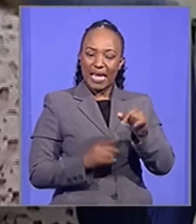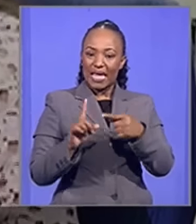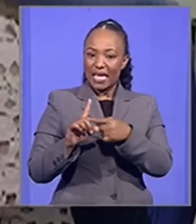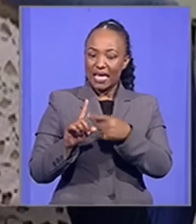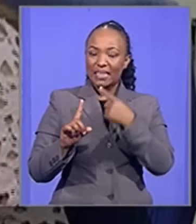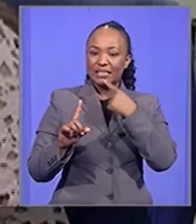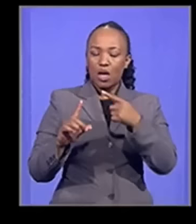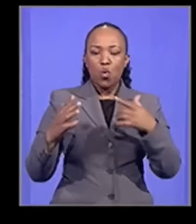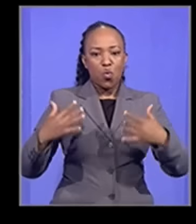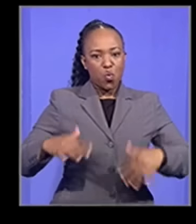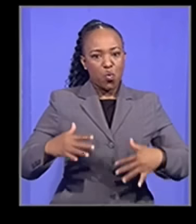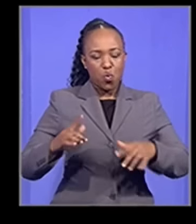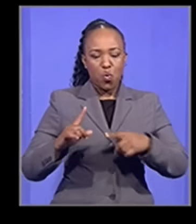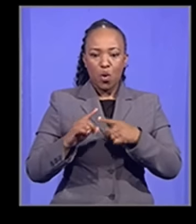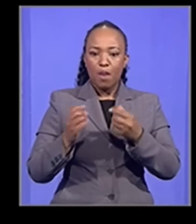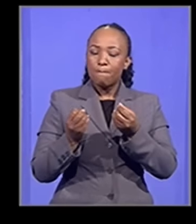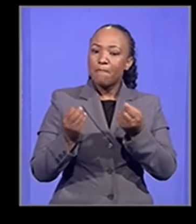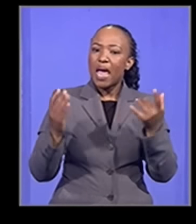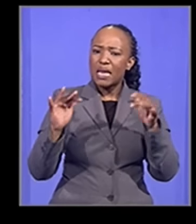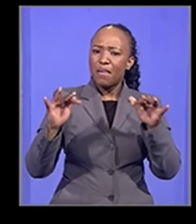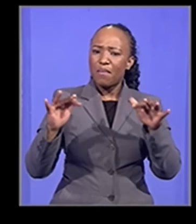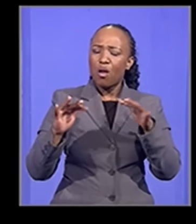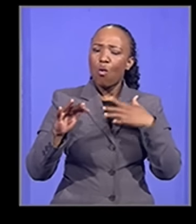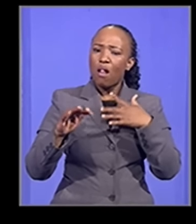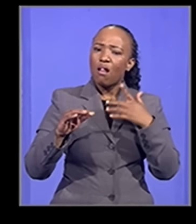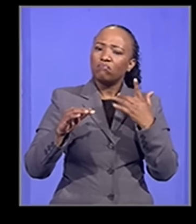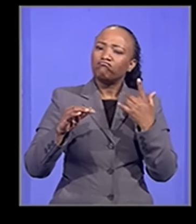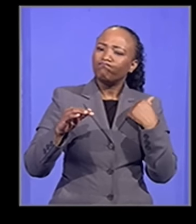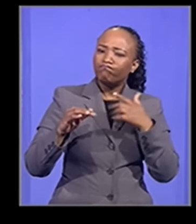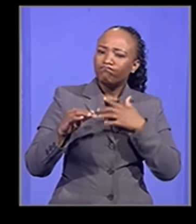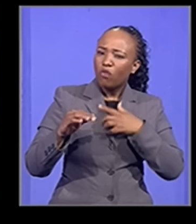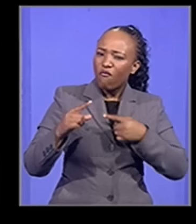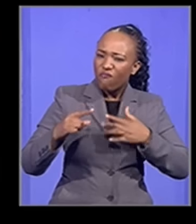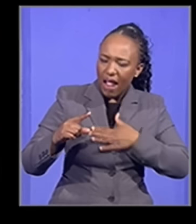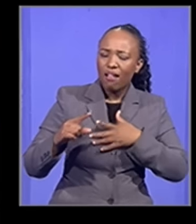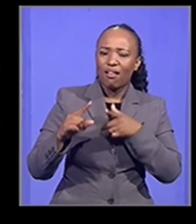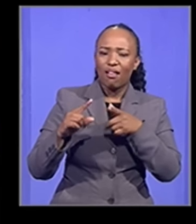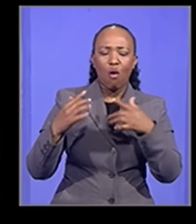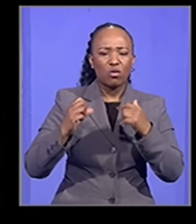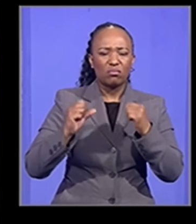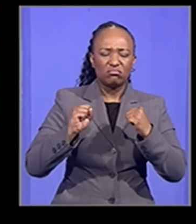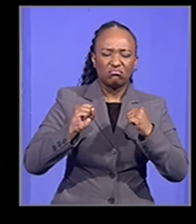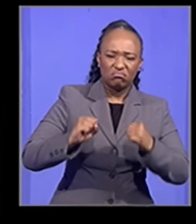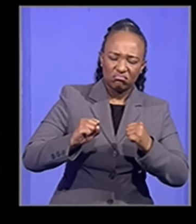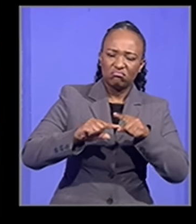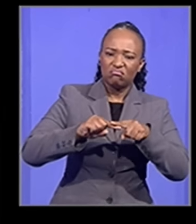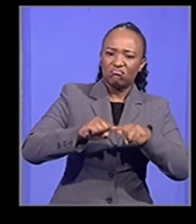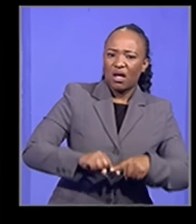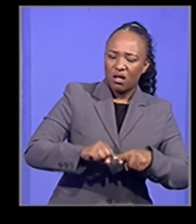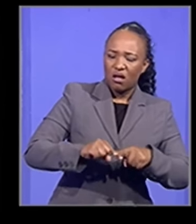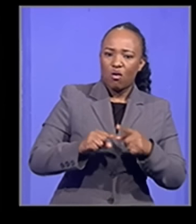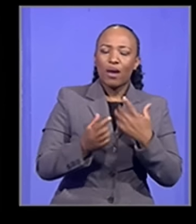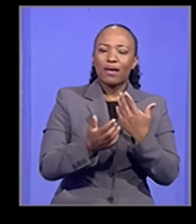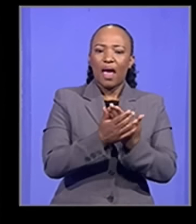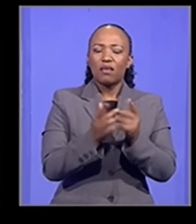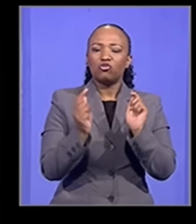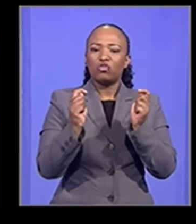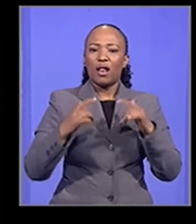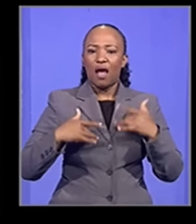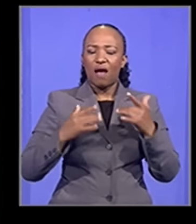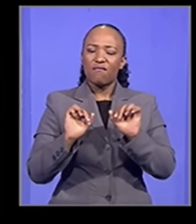e le tshiya eo bamamedi ba neng ba ikokotlela ka yona jolo ka ha ane a ina le bokgoni ba ho fetola maphelo a bona lenaneong